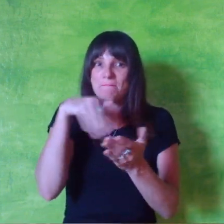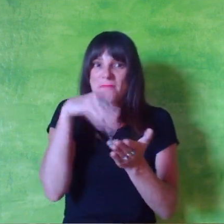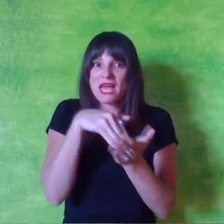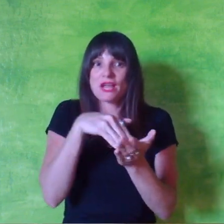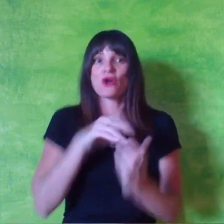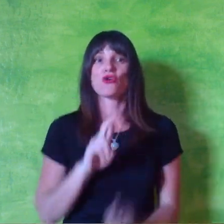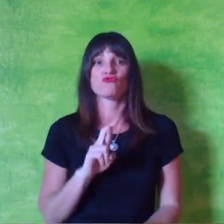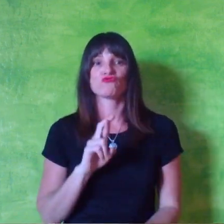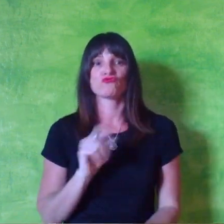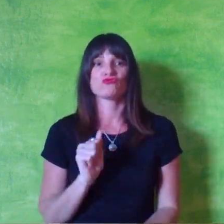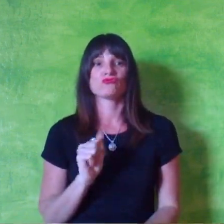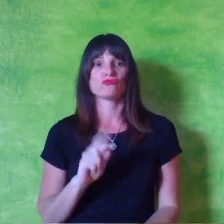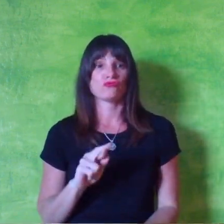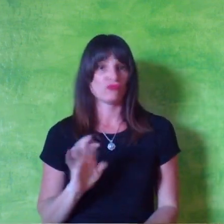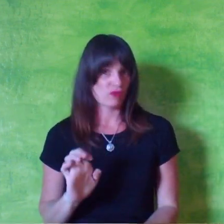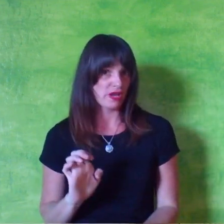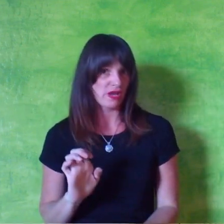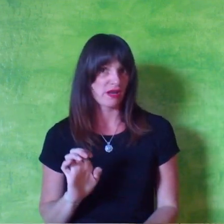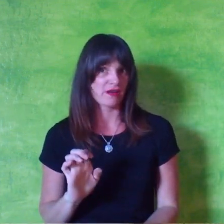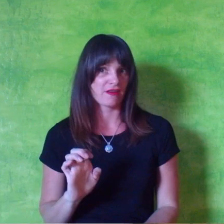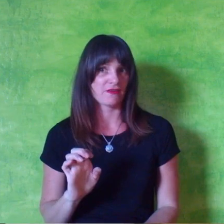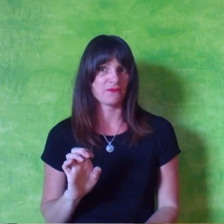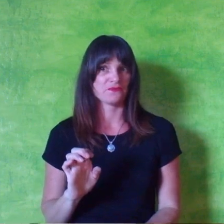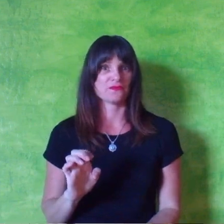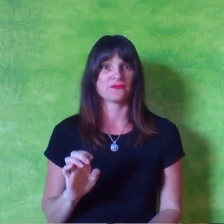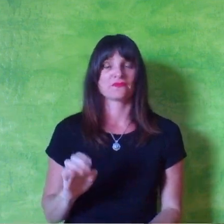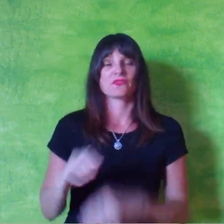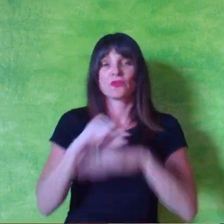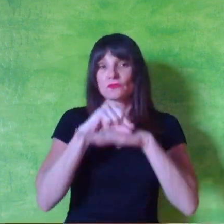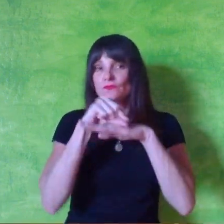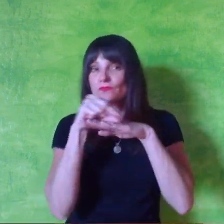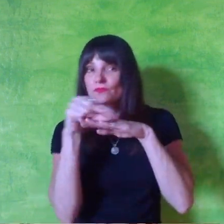good bark on the outside, and it's got a nice